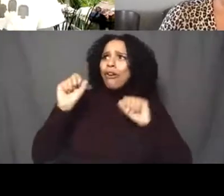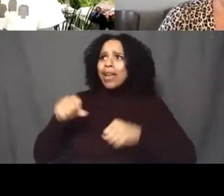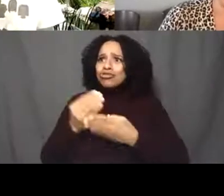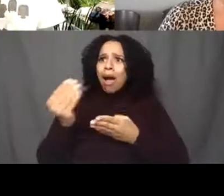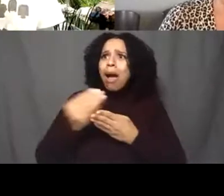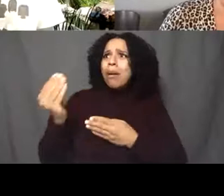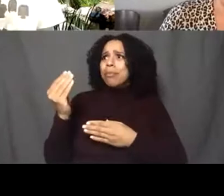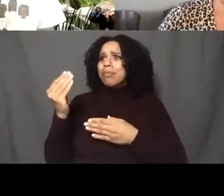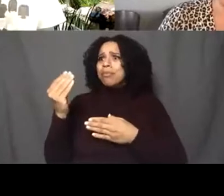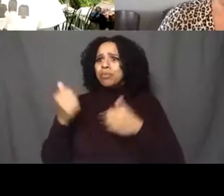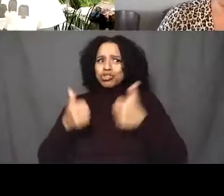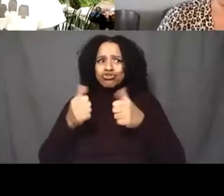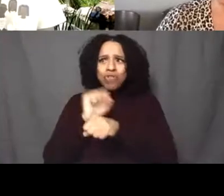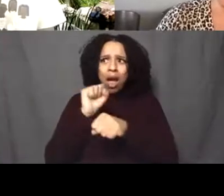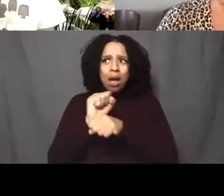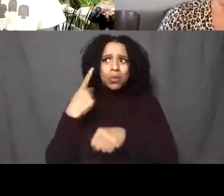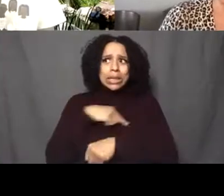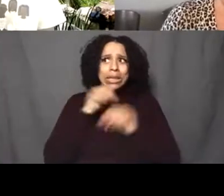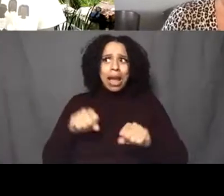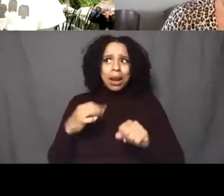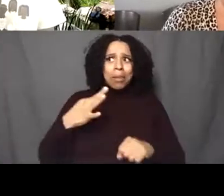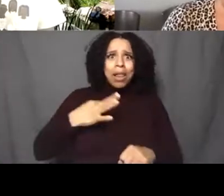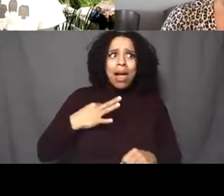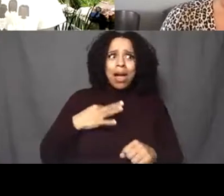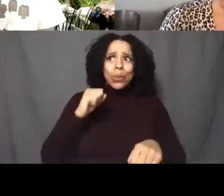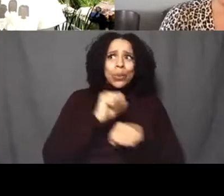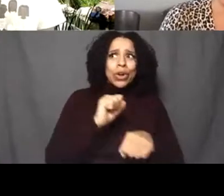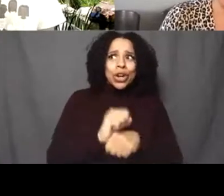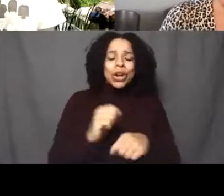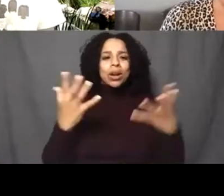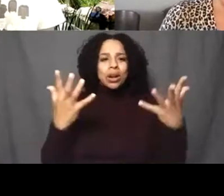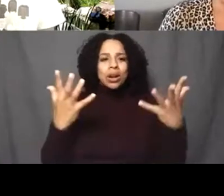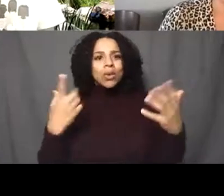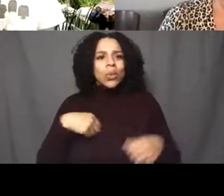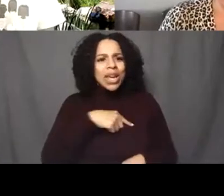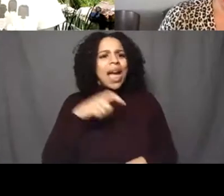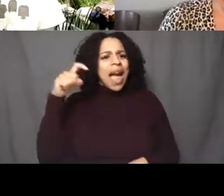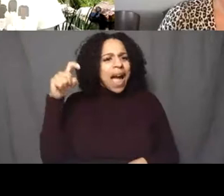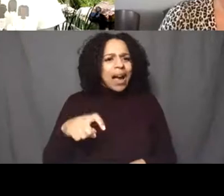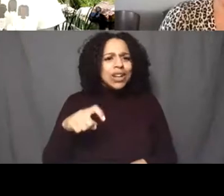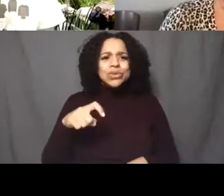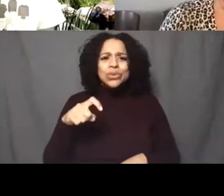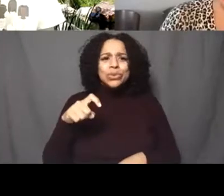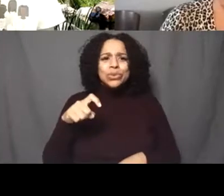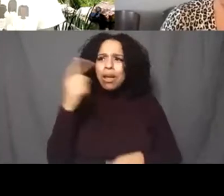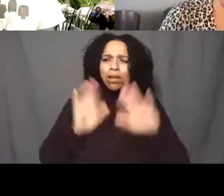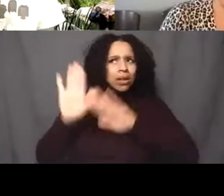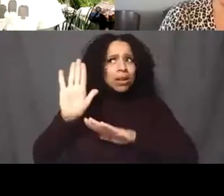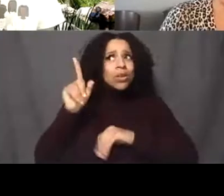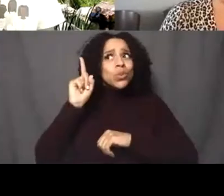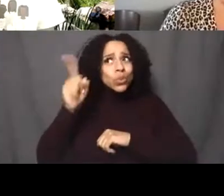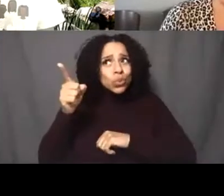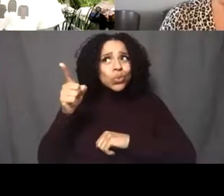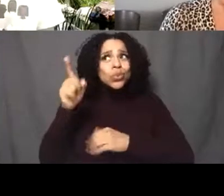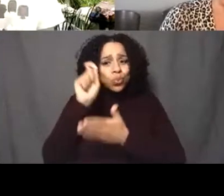And so we had to play that role of being this country's democratizing force, of saying, you wrote these words down on paper,